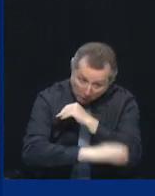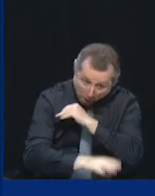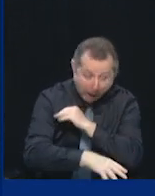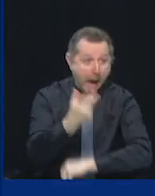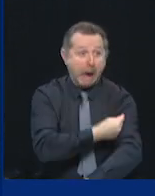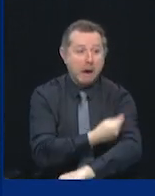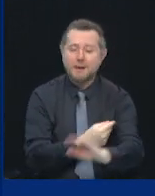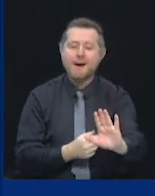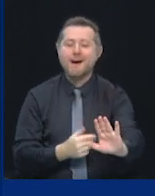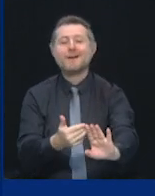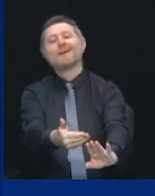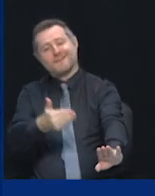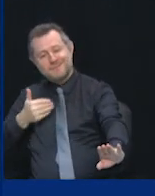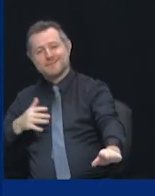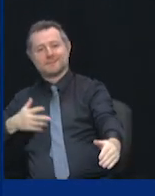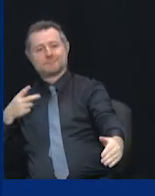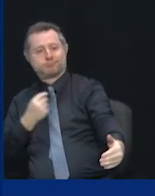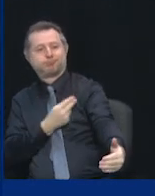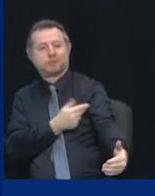now? Okay?